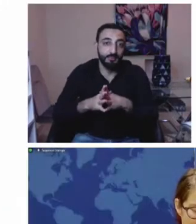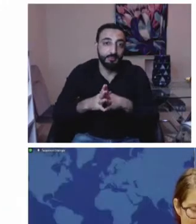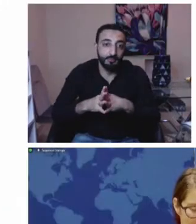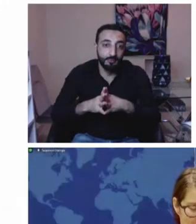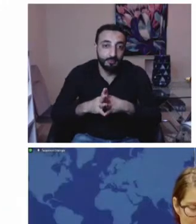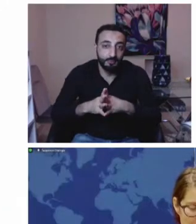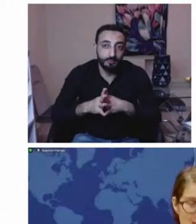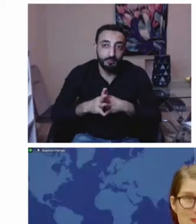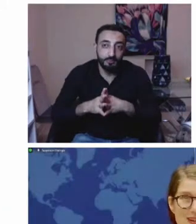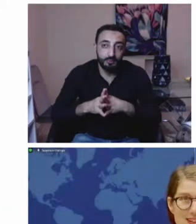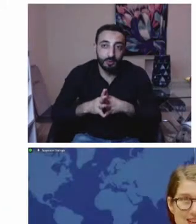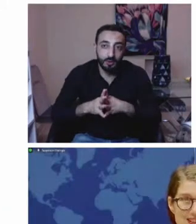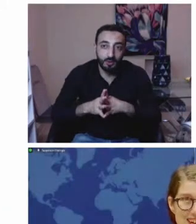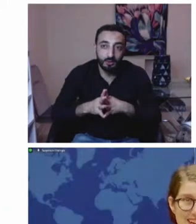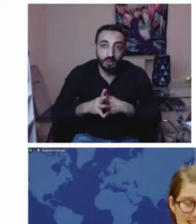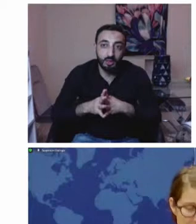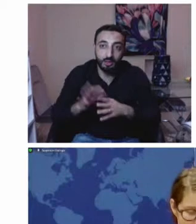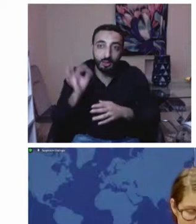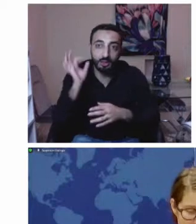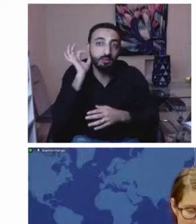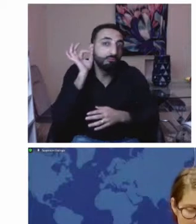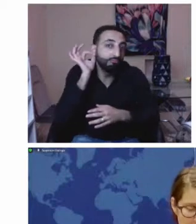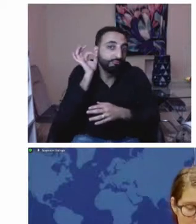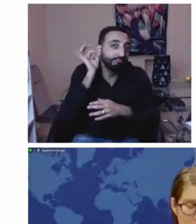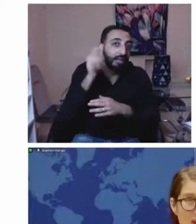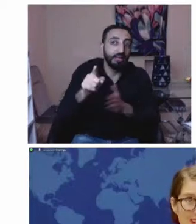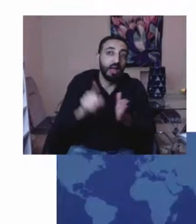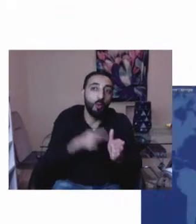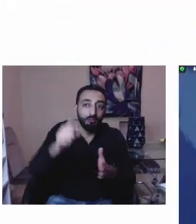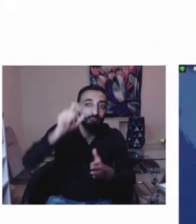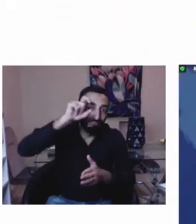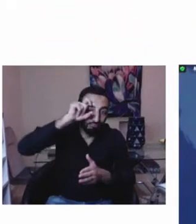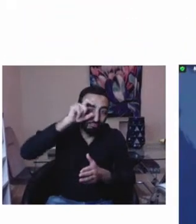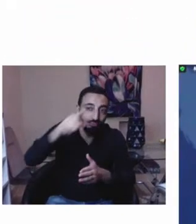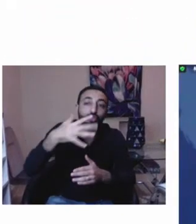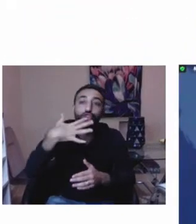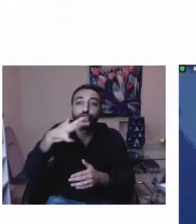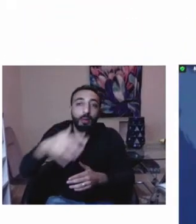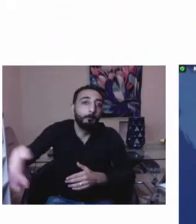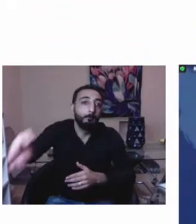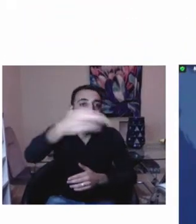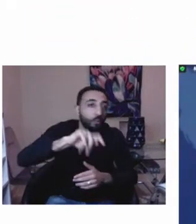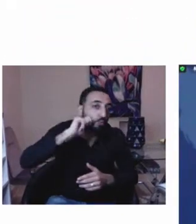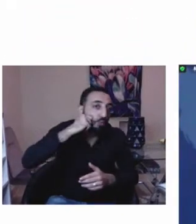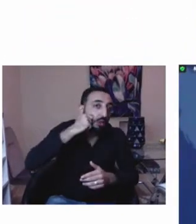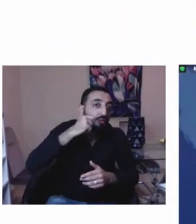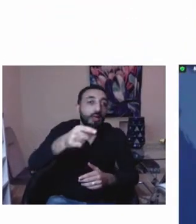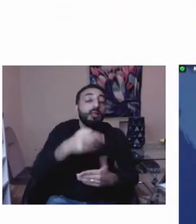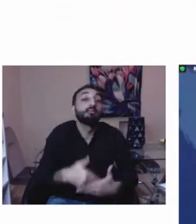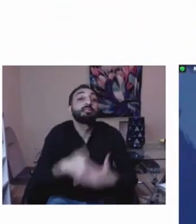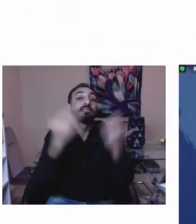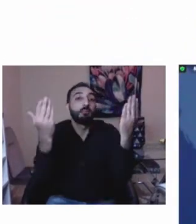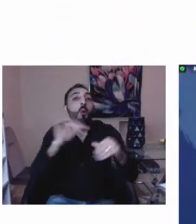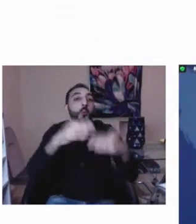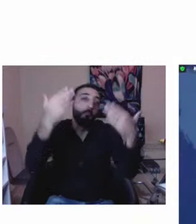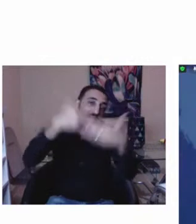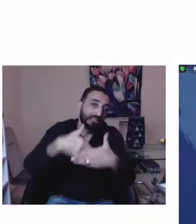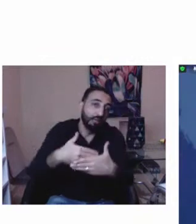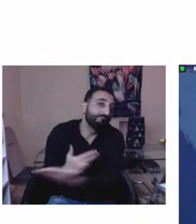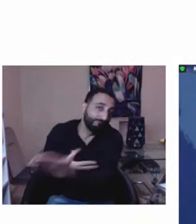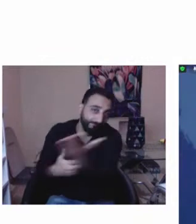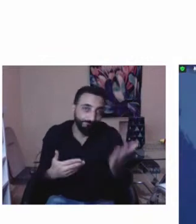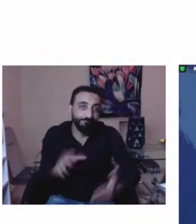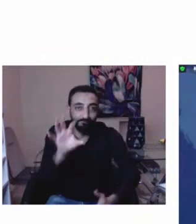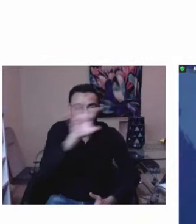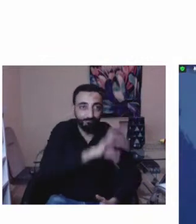Excellencies, young peace builders and leaders, good morning or perhaps good evening. We have some